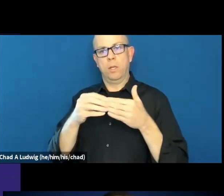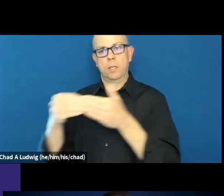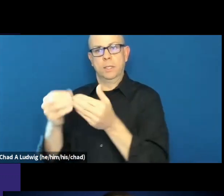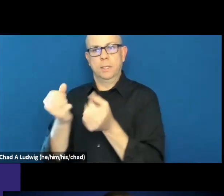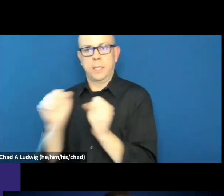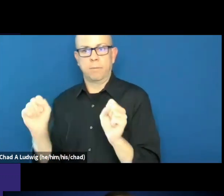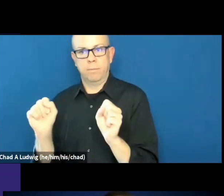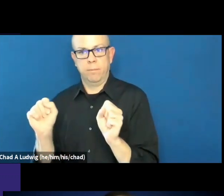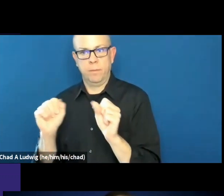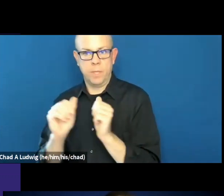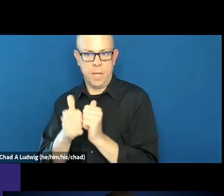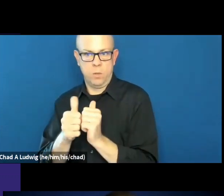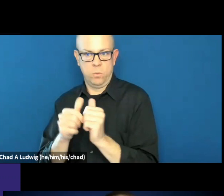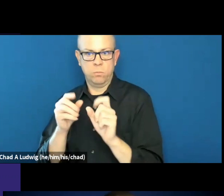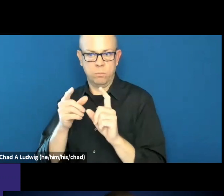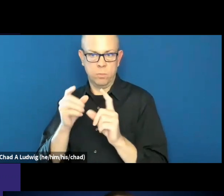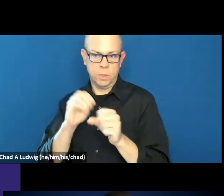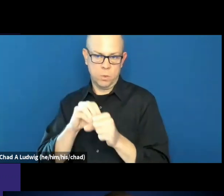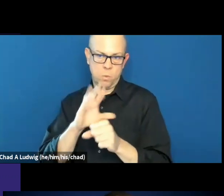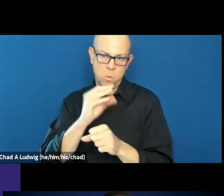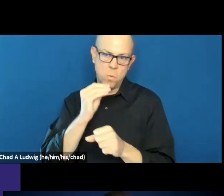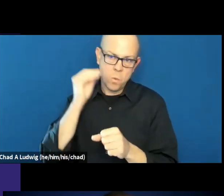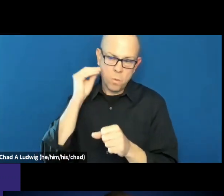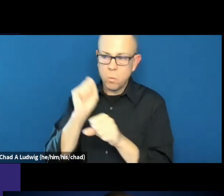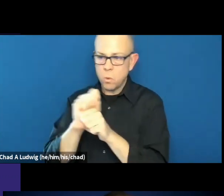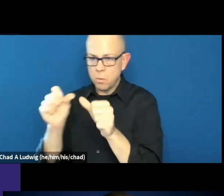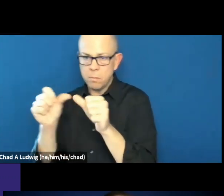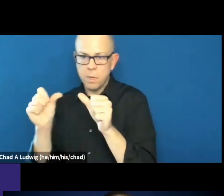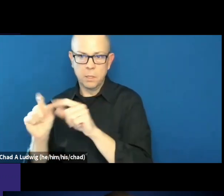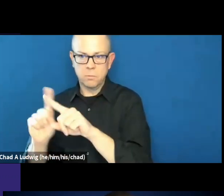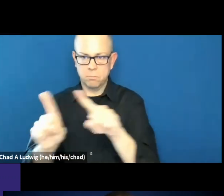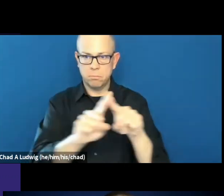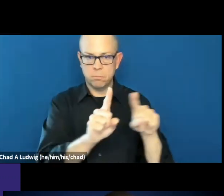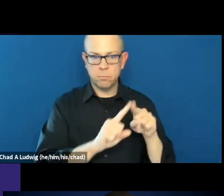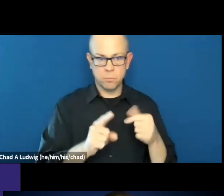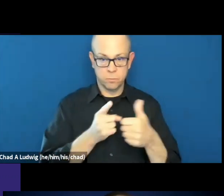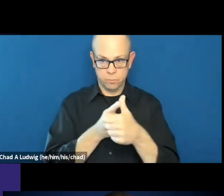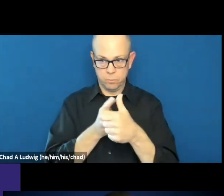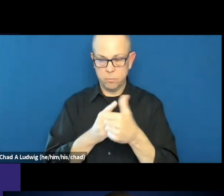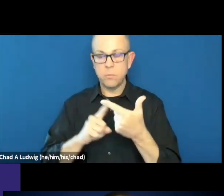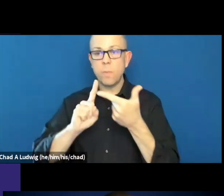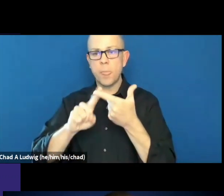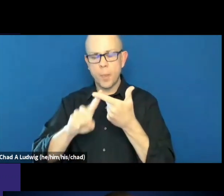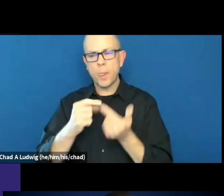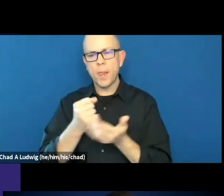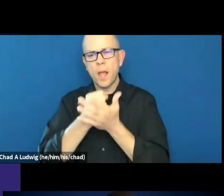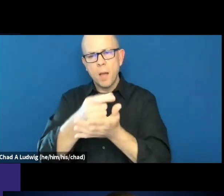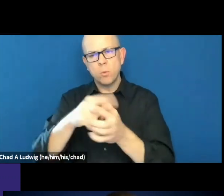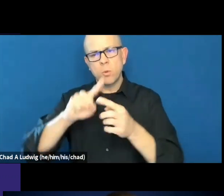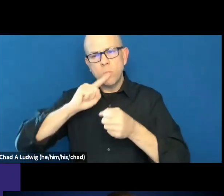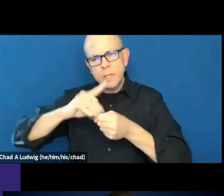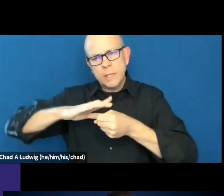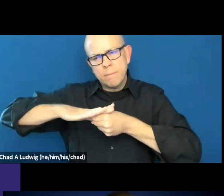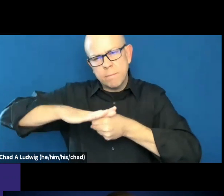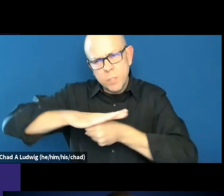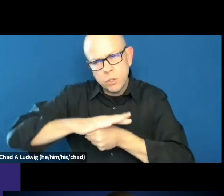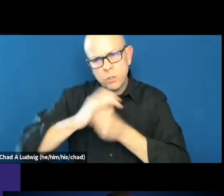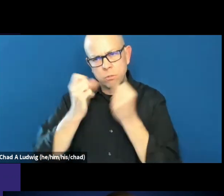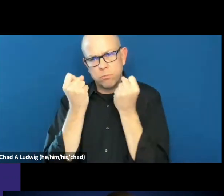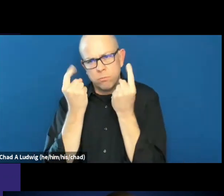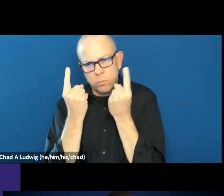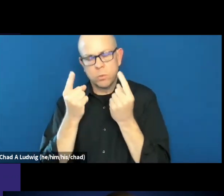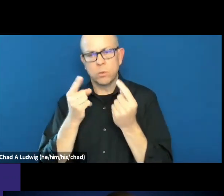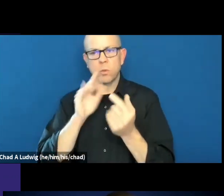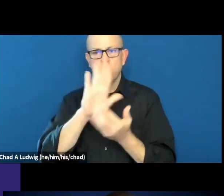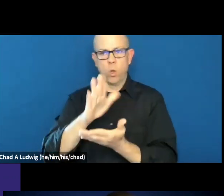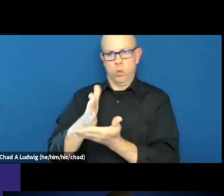up and brainstorm ways to lead you to safety within your own home or workplace or other areas. We can also